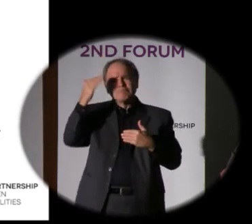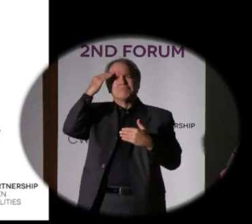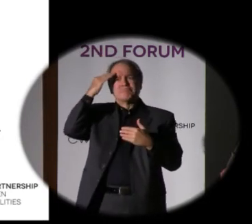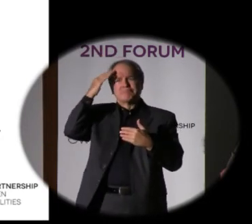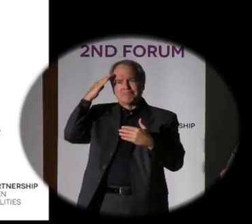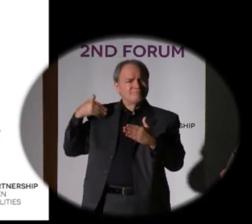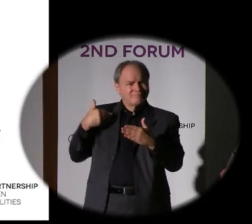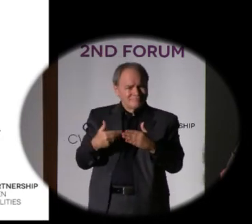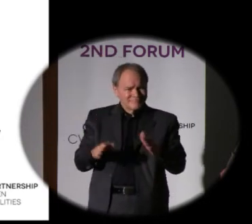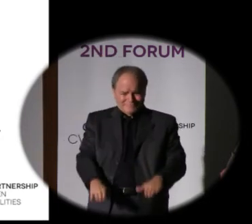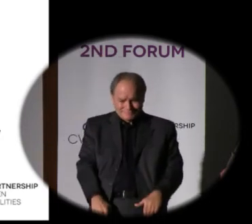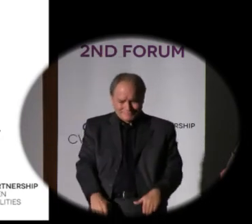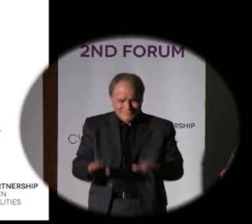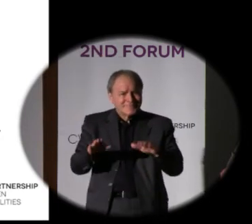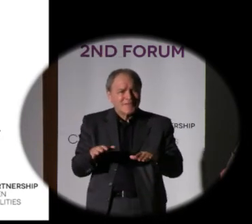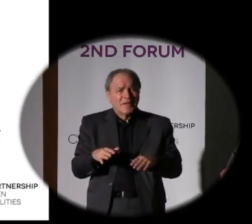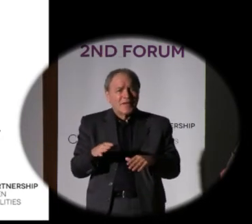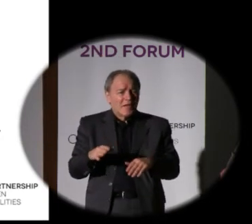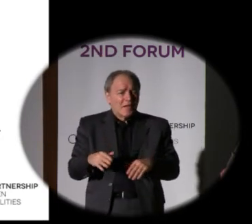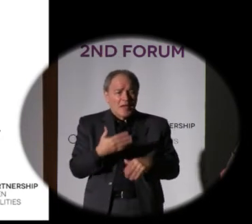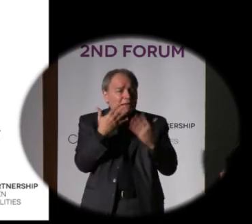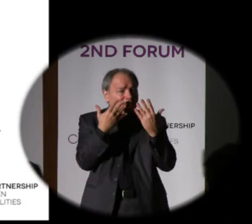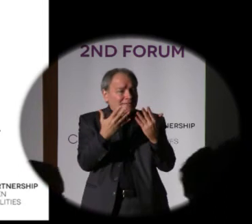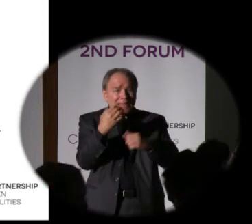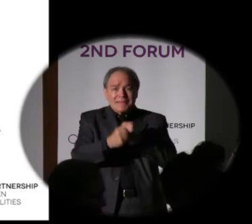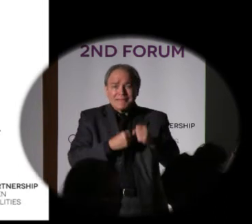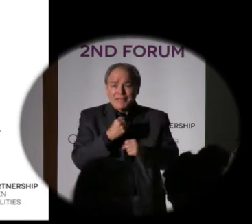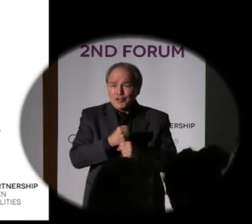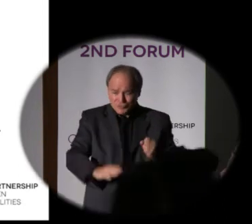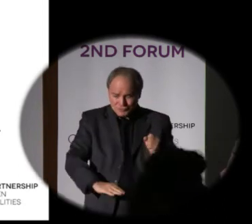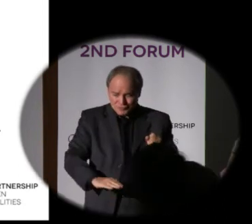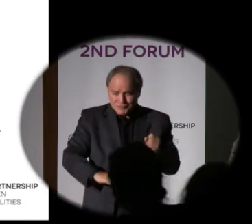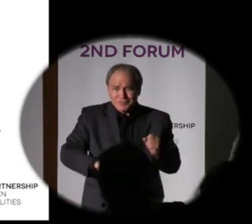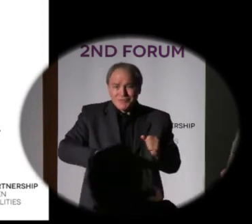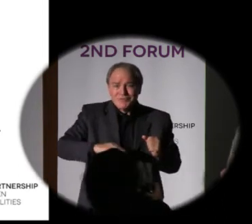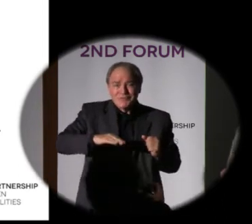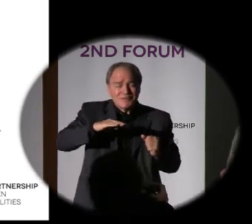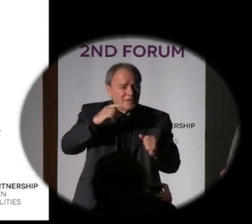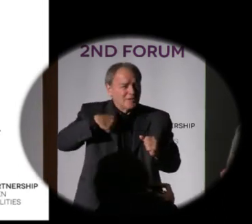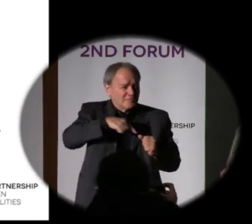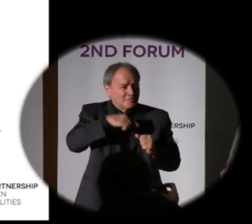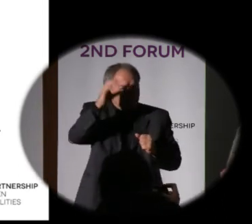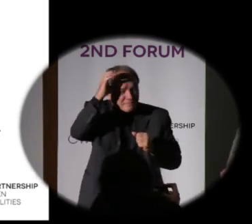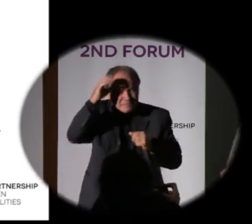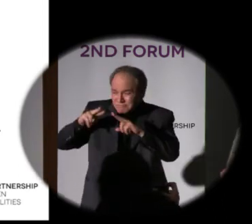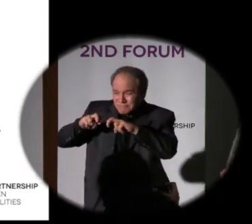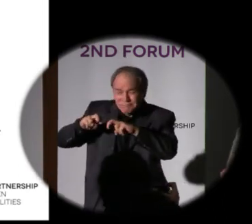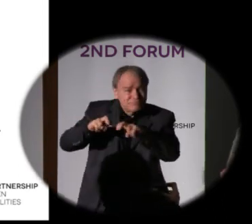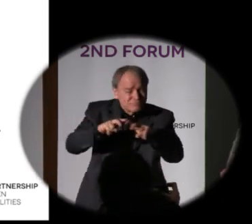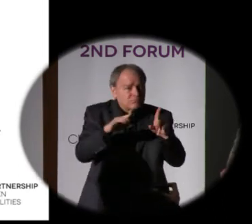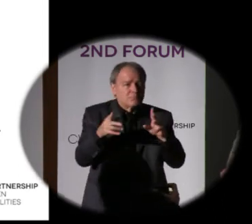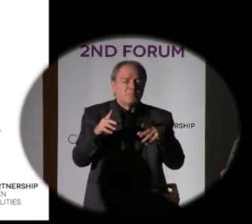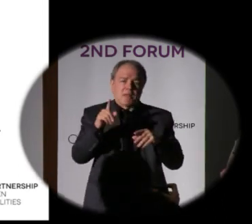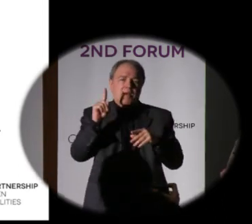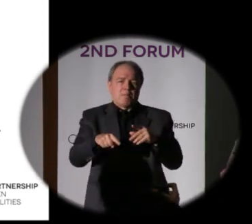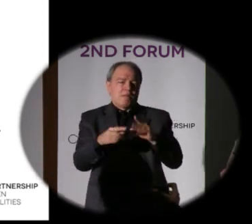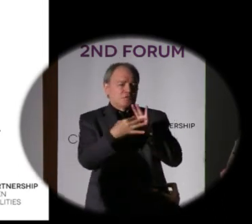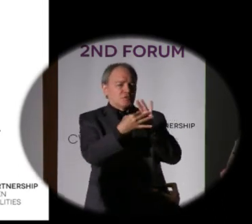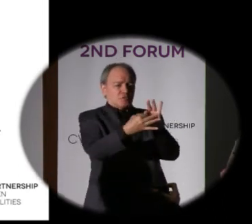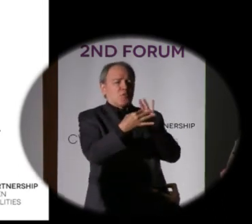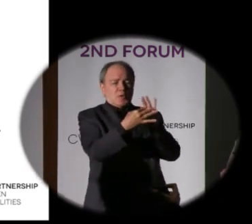life, needs to be coordinated with appreciations developmentally of children and